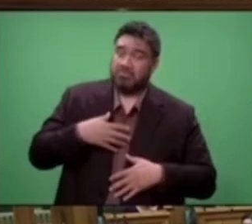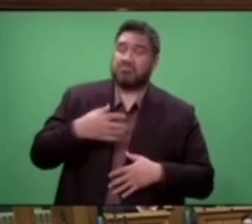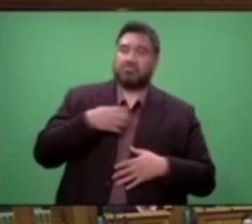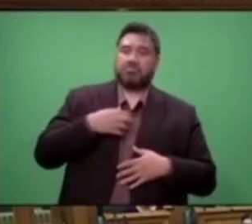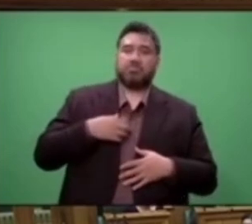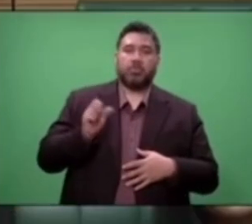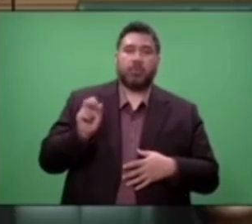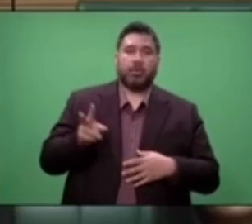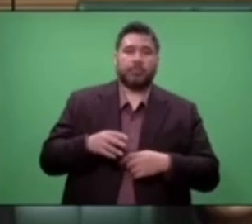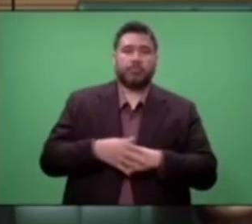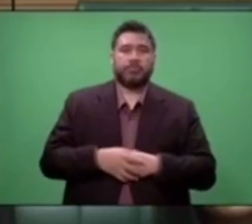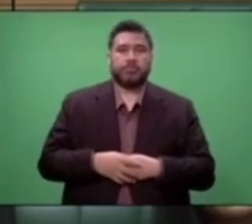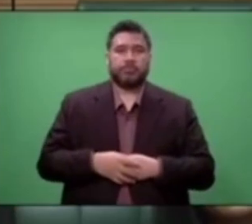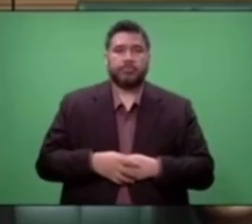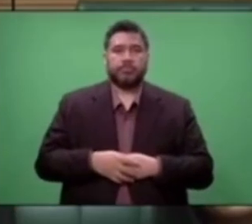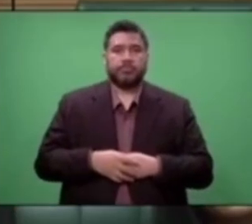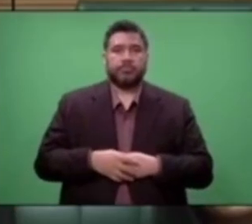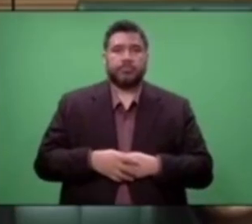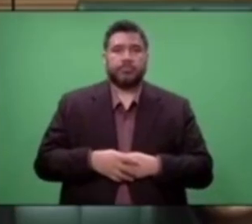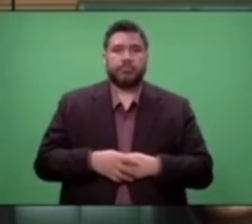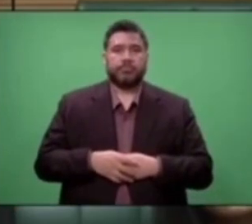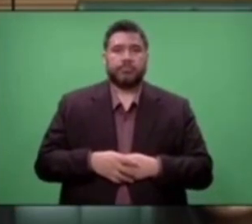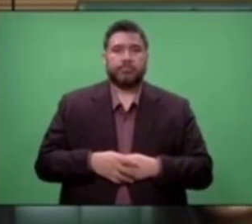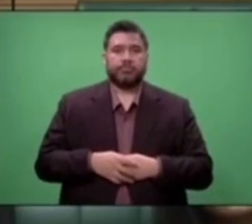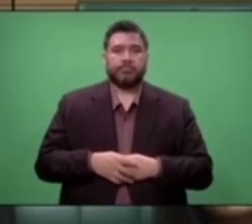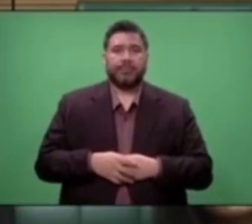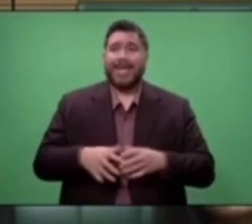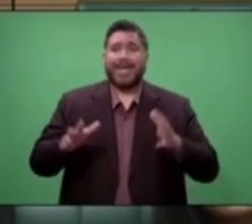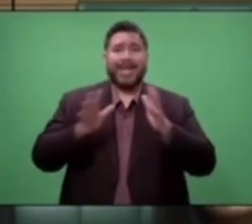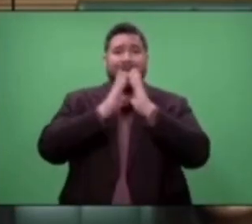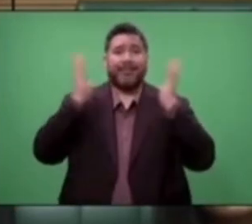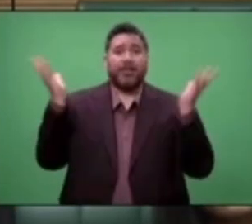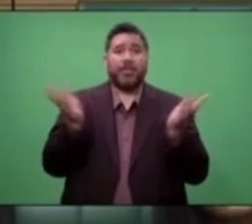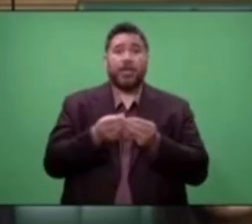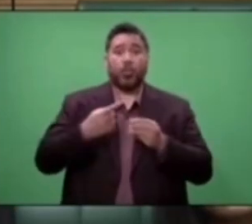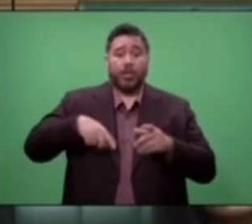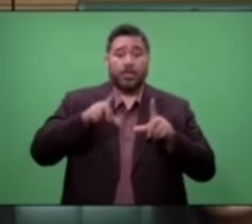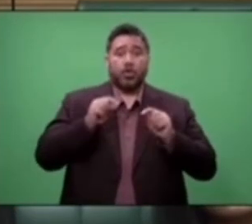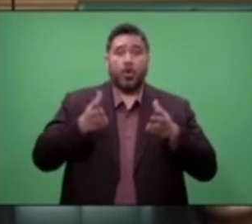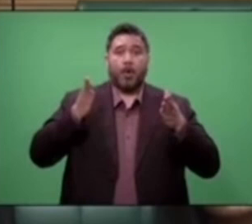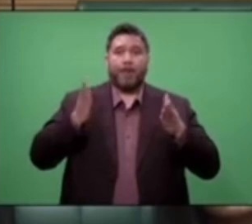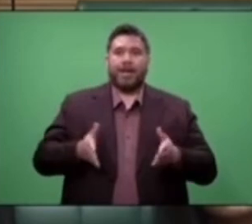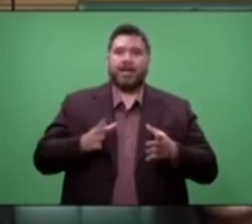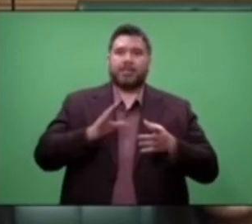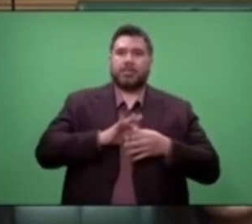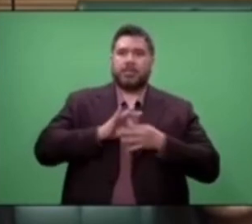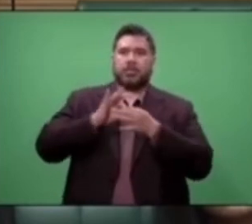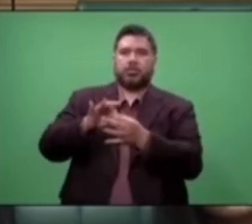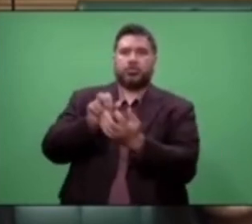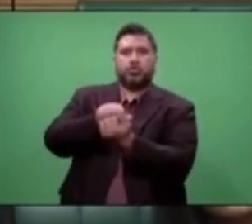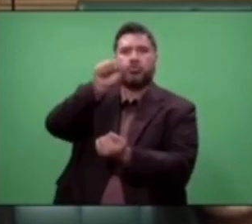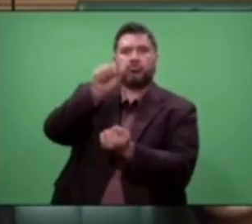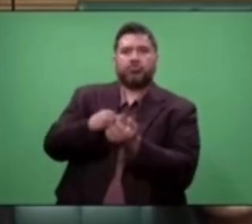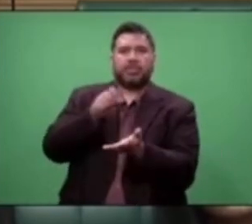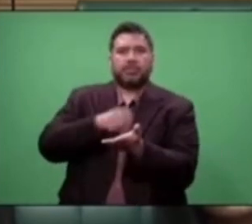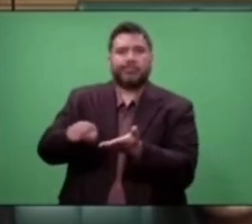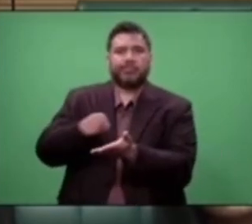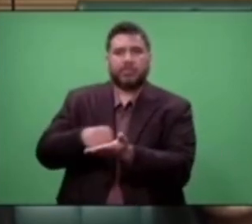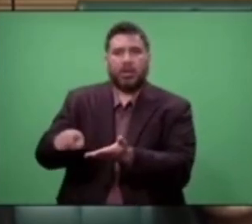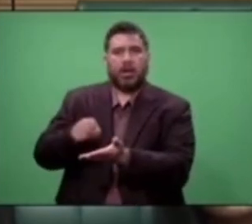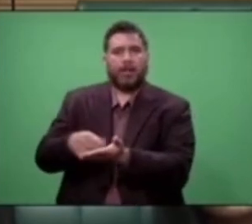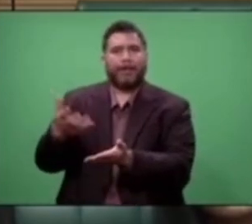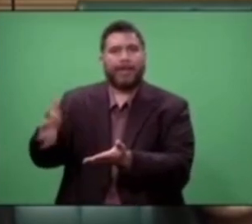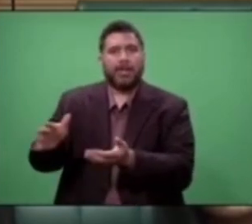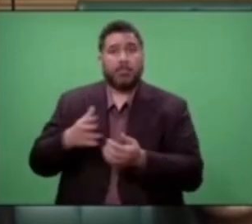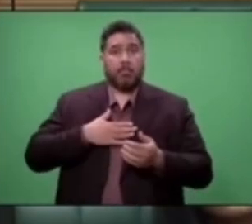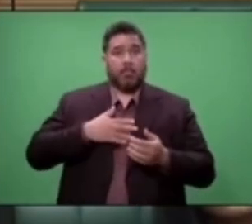All roads must lead to Te Tiriti o Waitangi. My tupuna did not sign Te Tiriti to